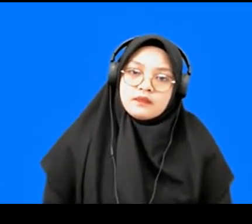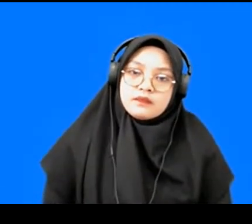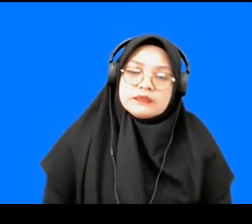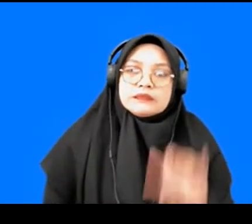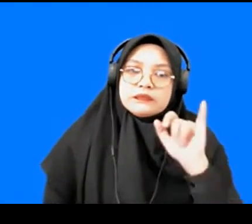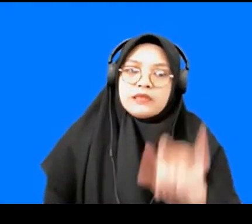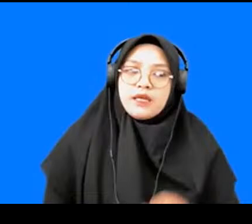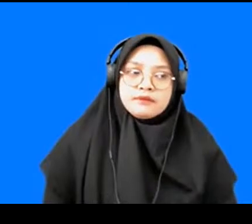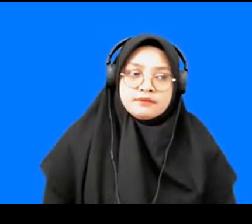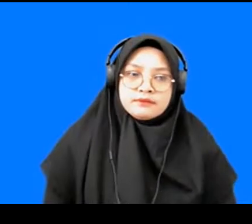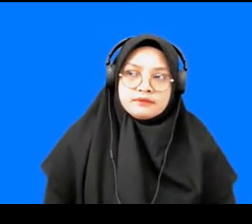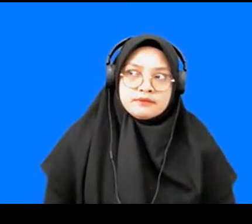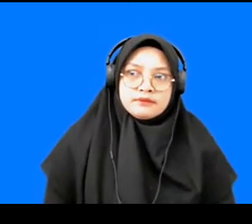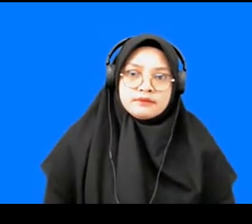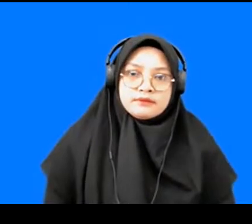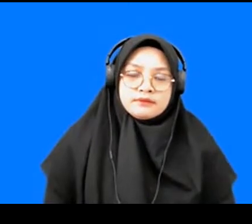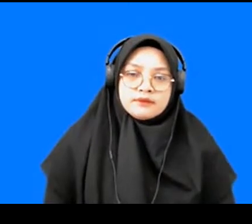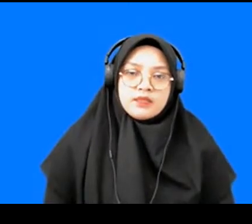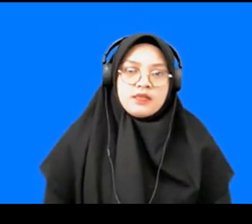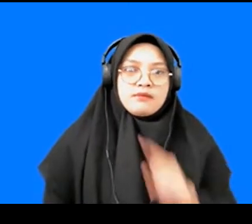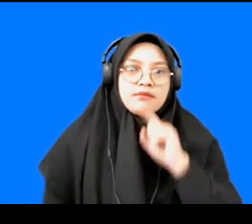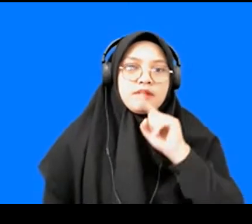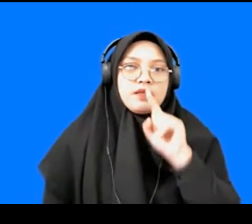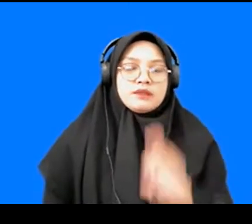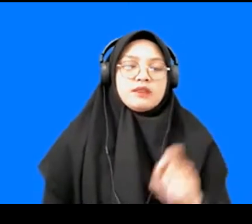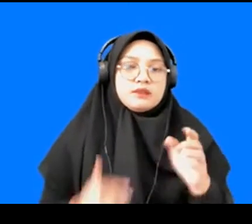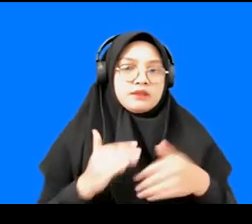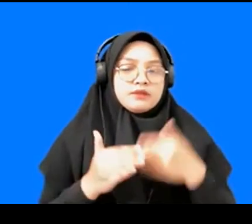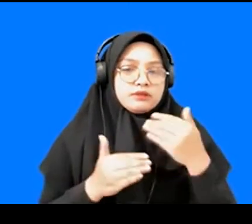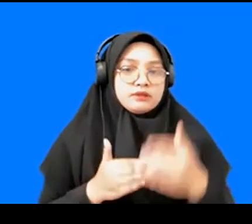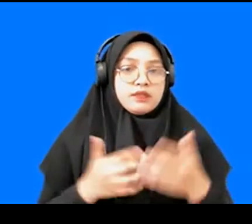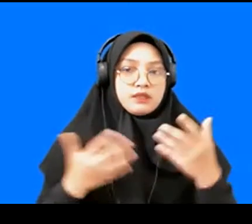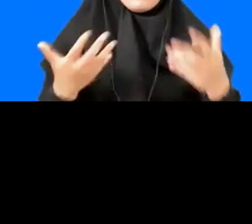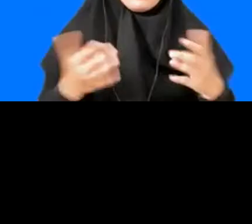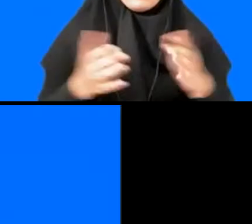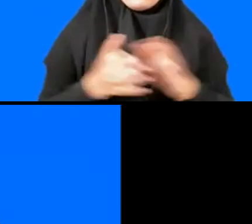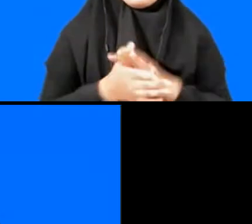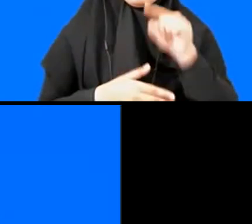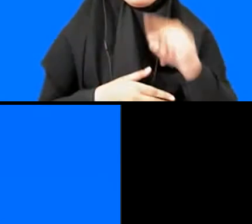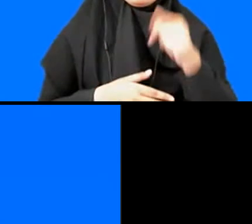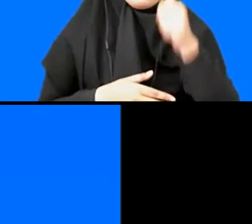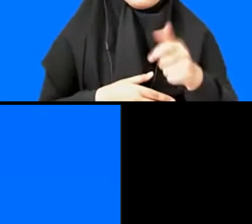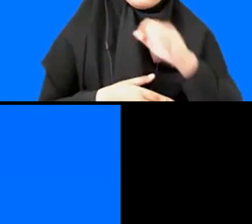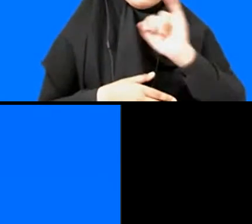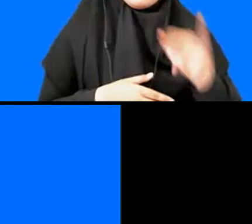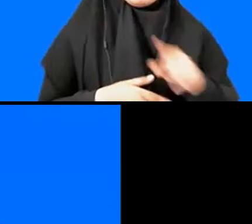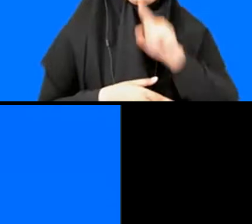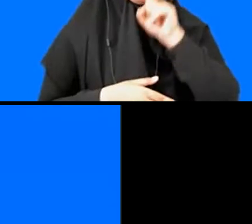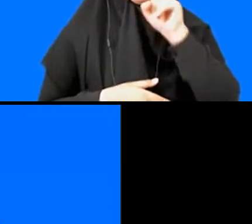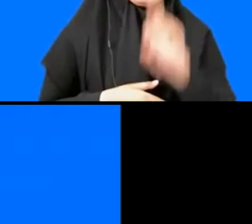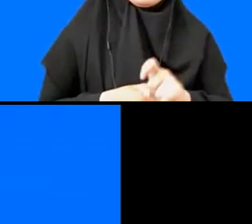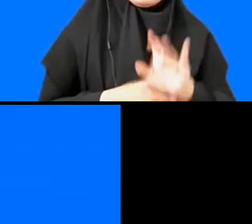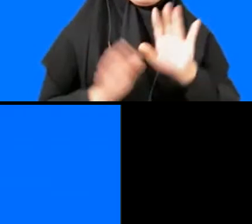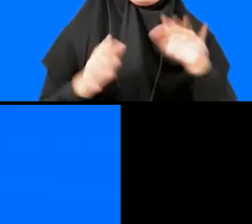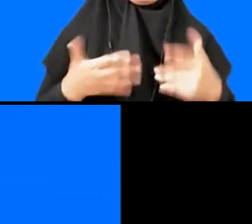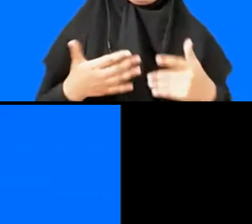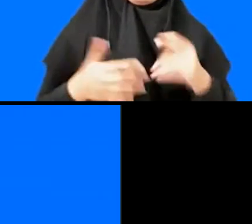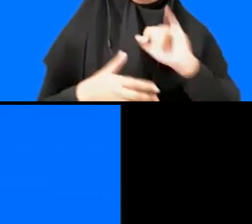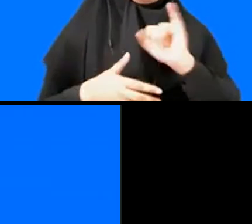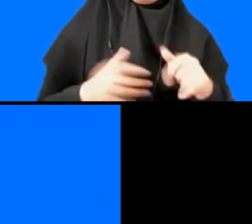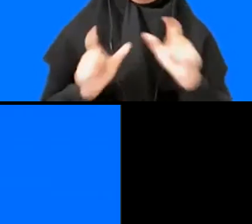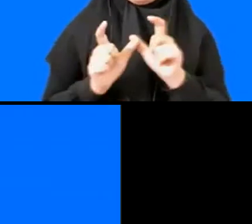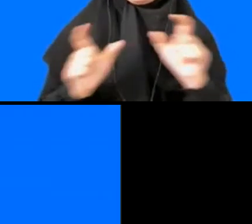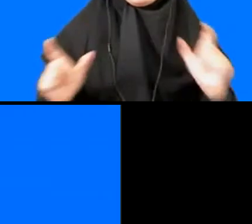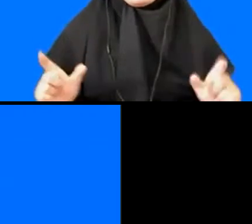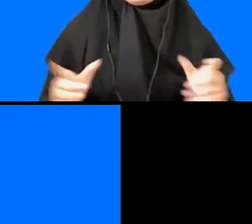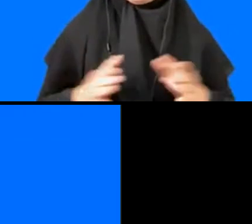My next thing is it can be a question and also a statement, because some rich people